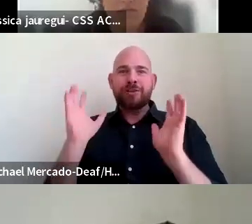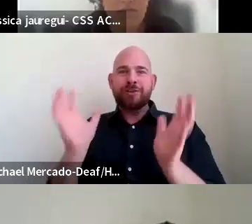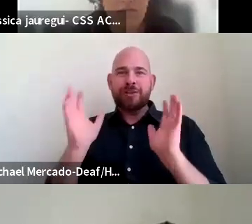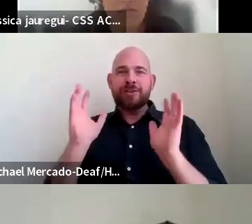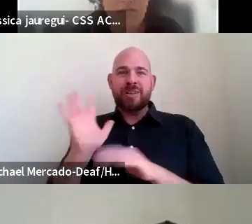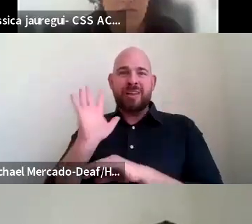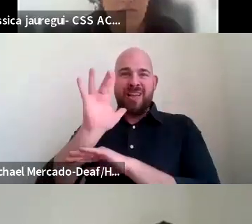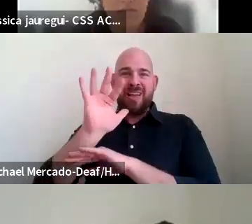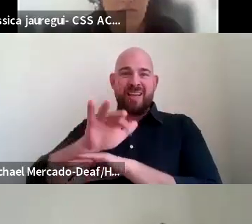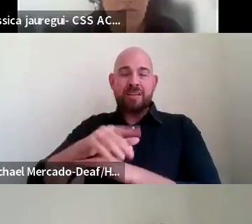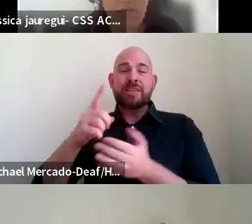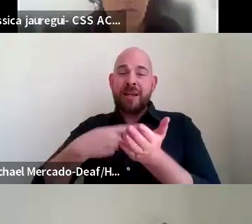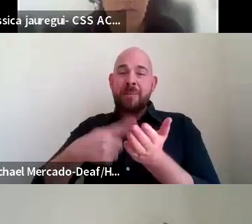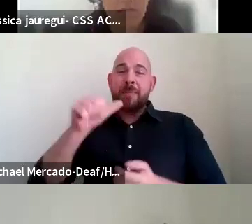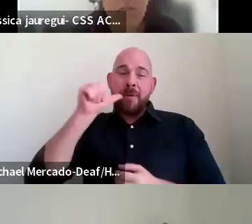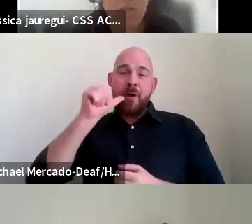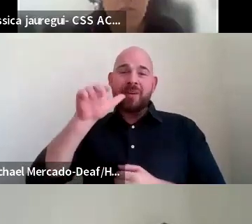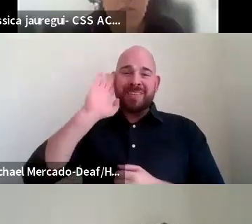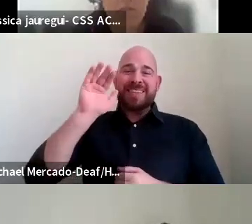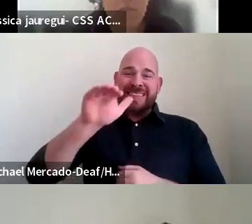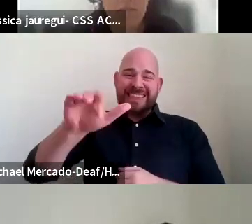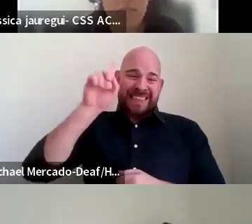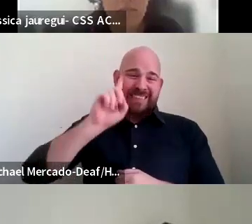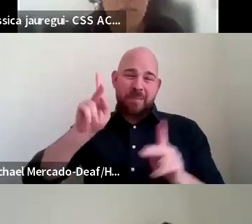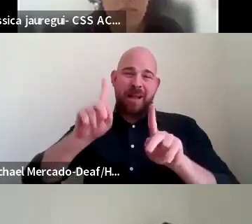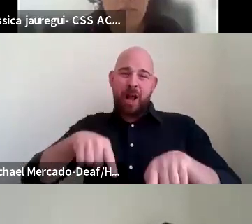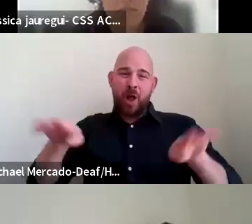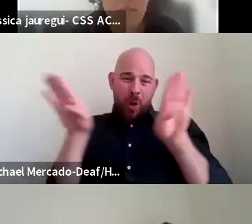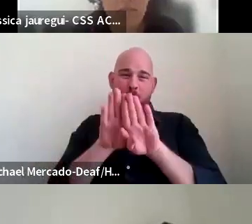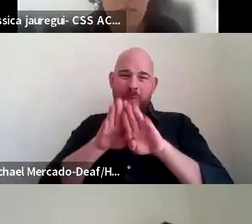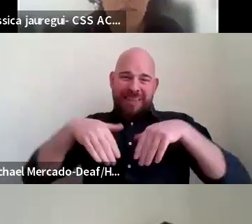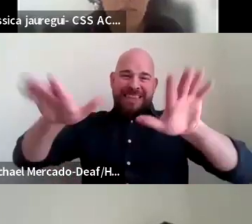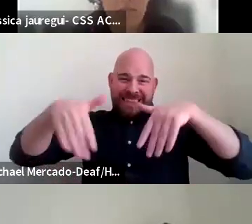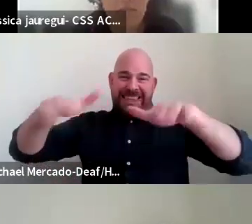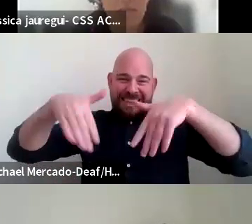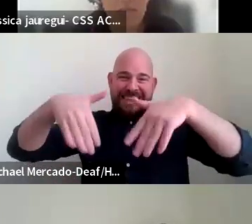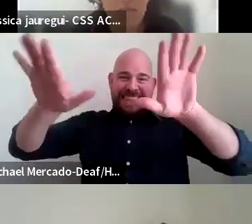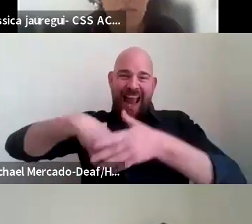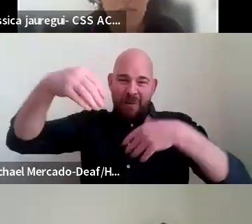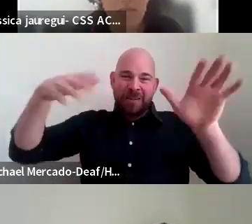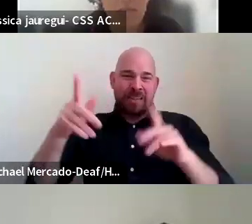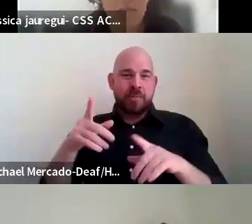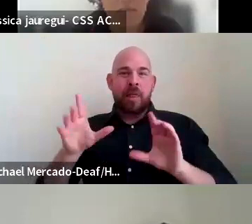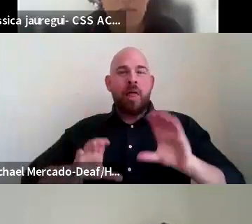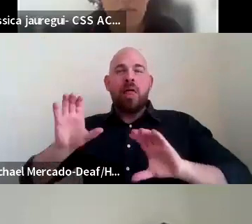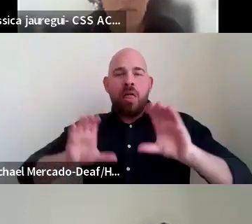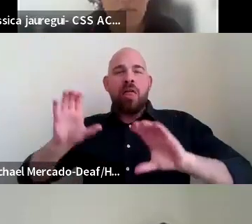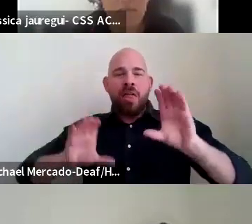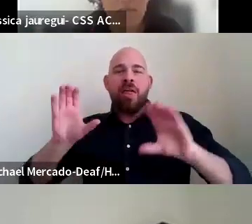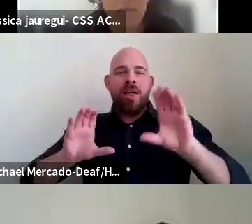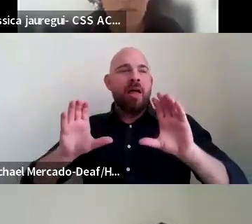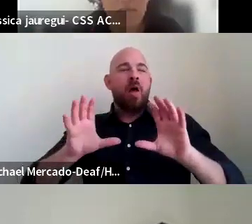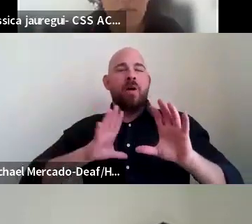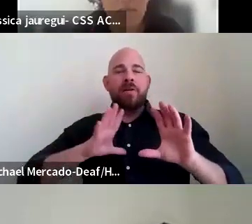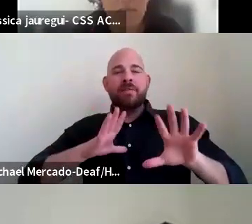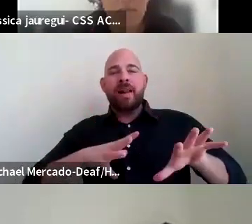at a bar, and we'll have social time. And usually the deaf people are the last to leave in the bars